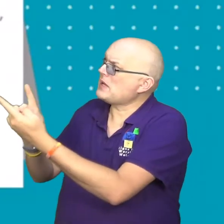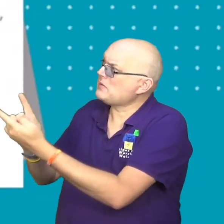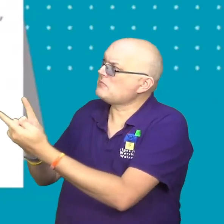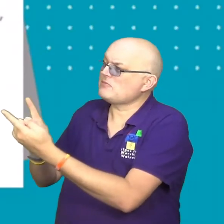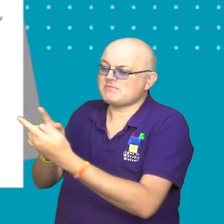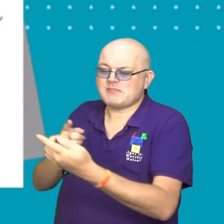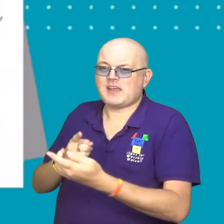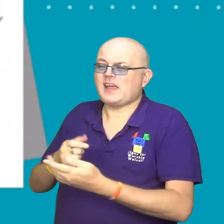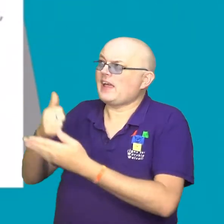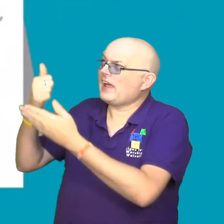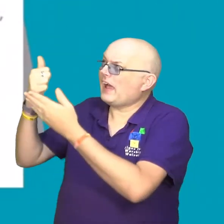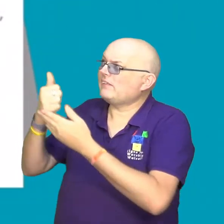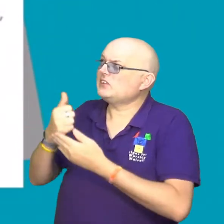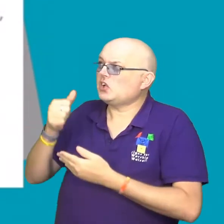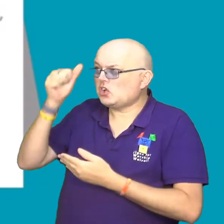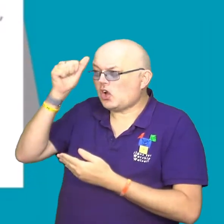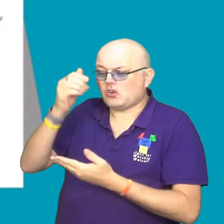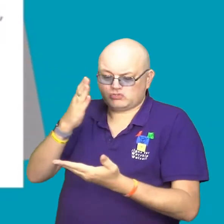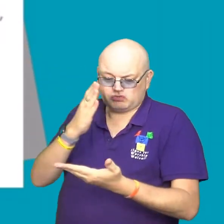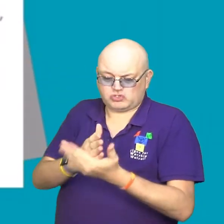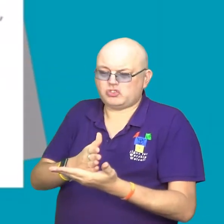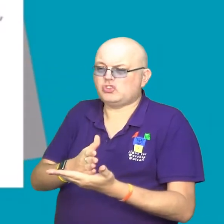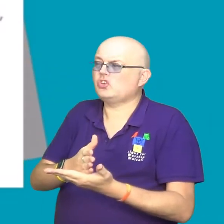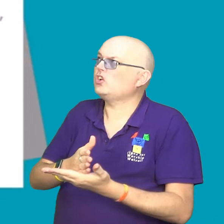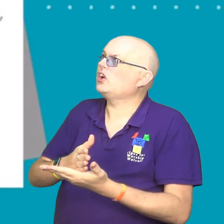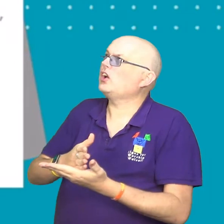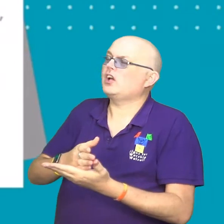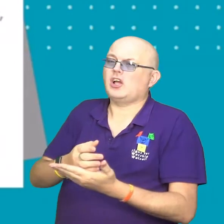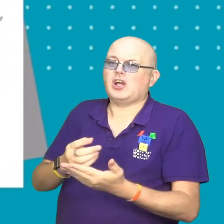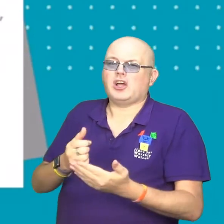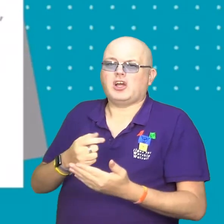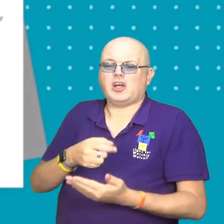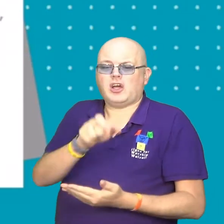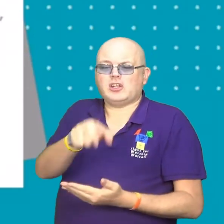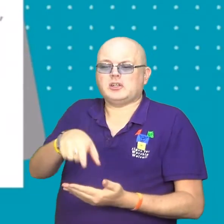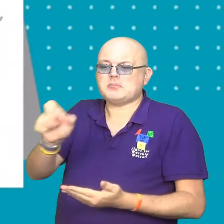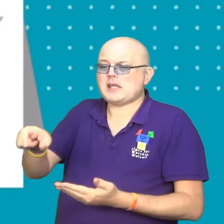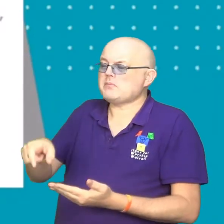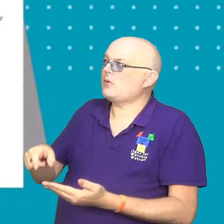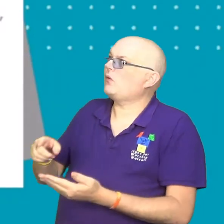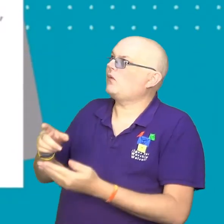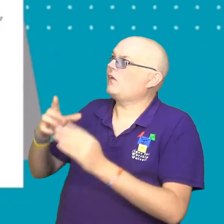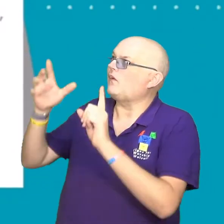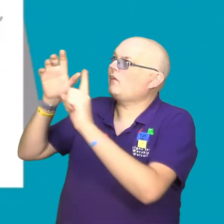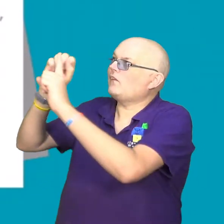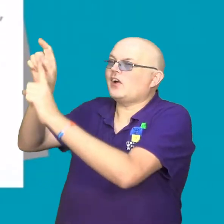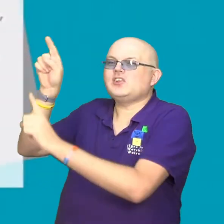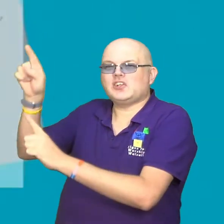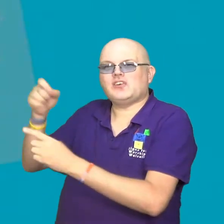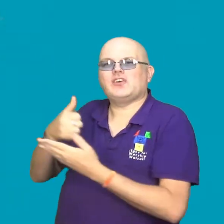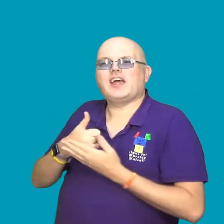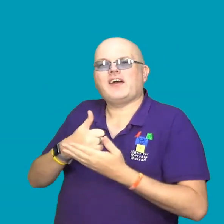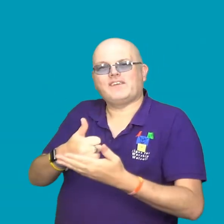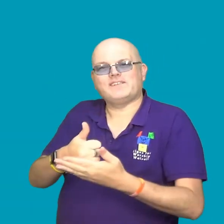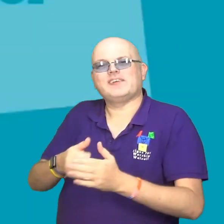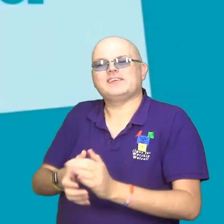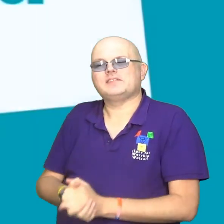day. Help me to know what is true and to help others find you.